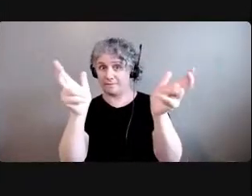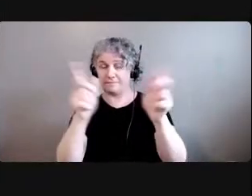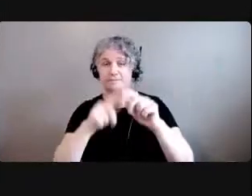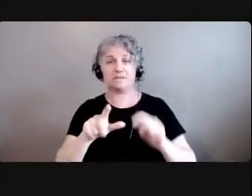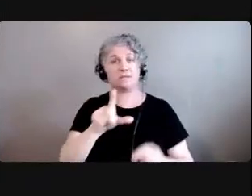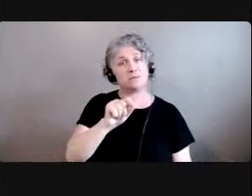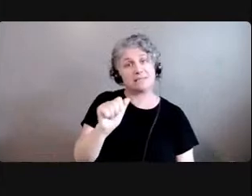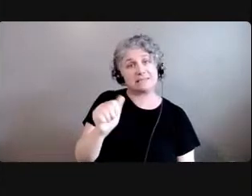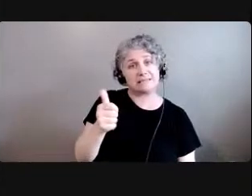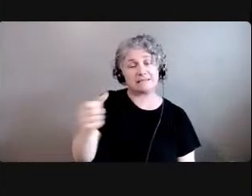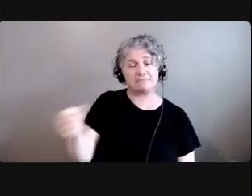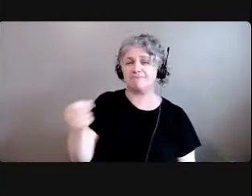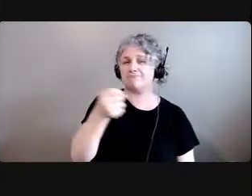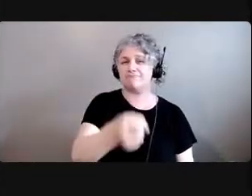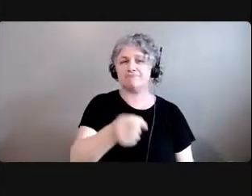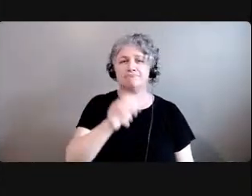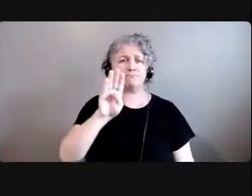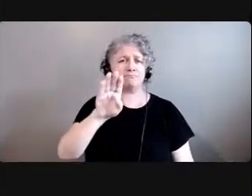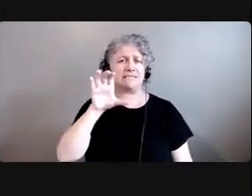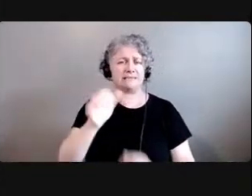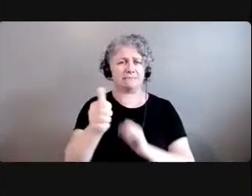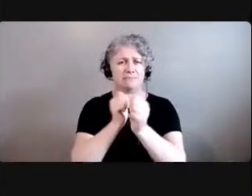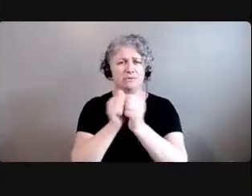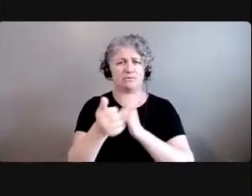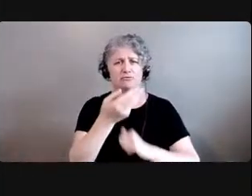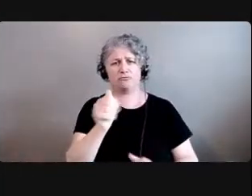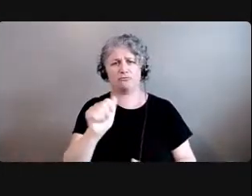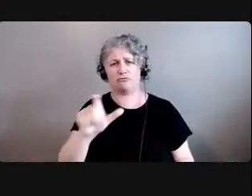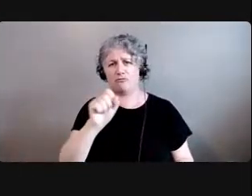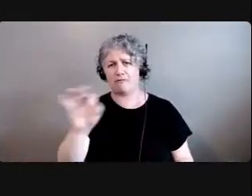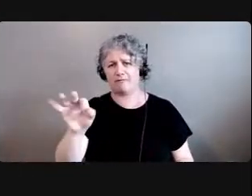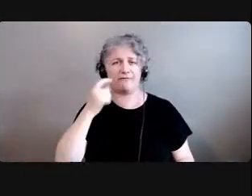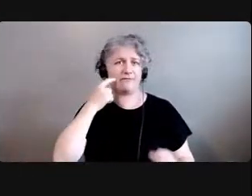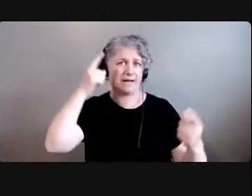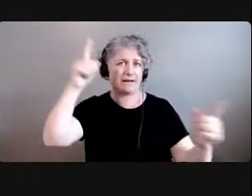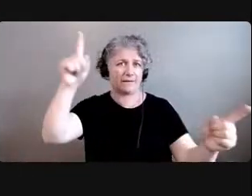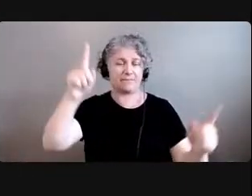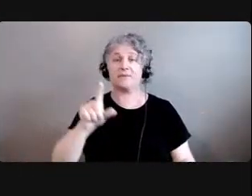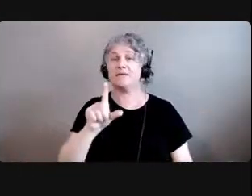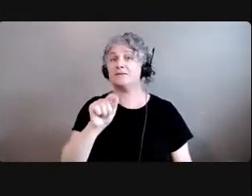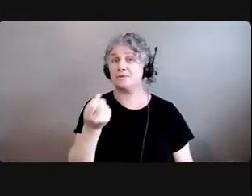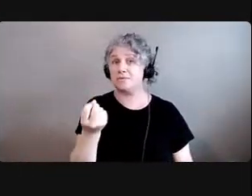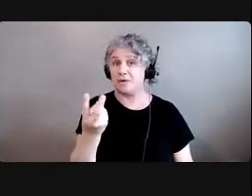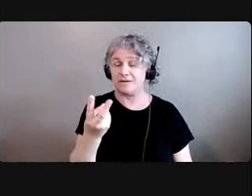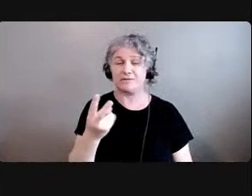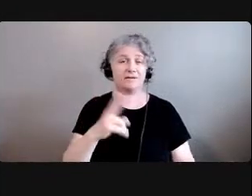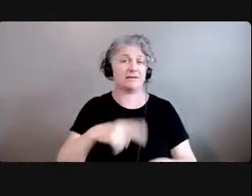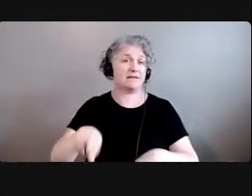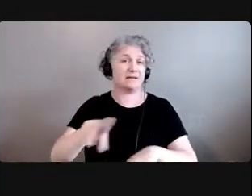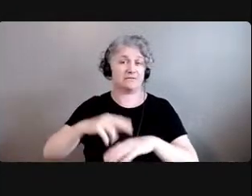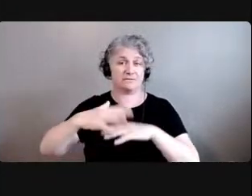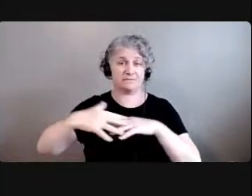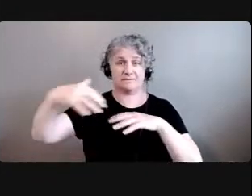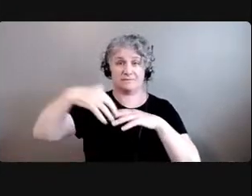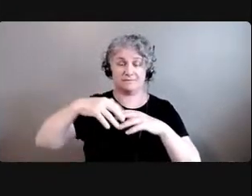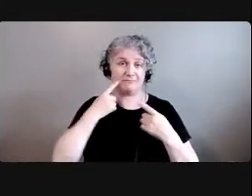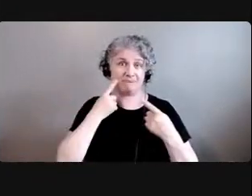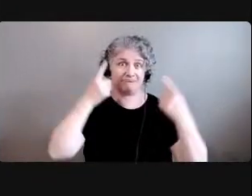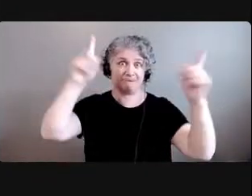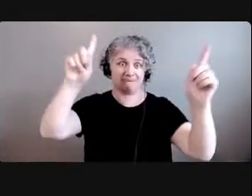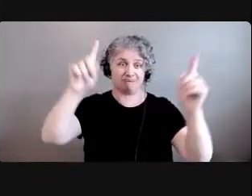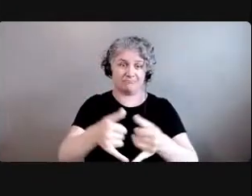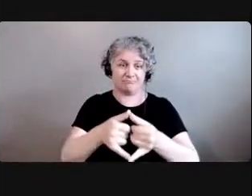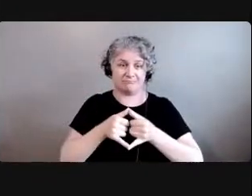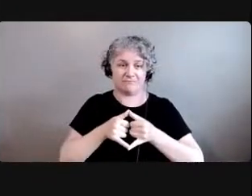2010, he was inducted into the BC Sports Hall of Fame, and in 2012, he received a National Aboriginal Achievement Award for his